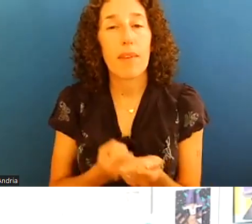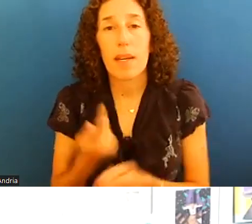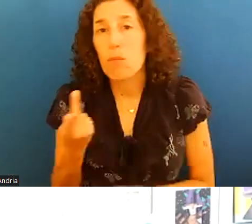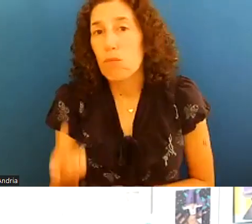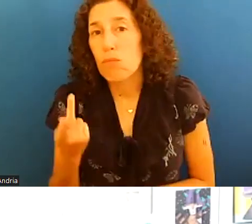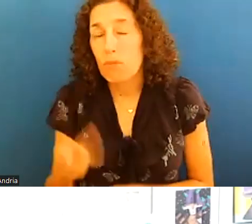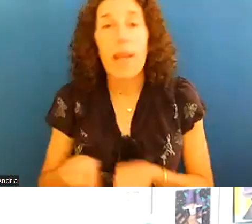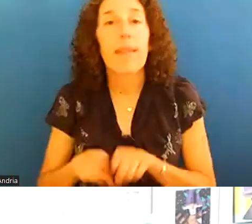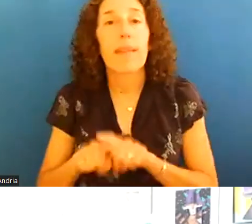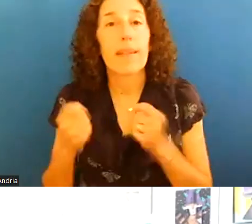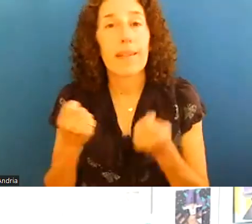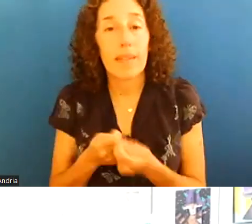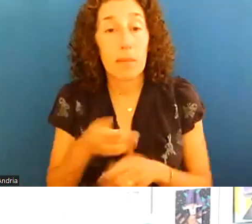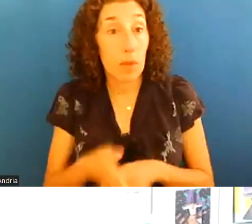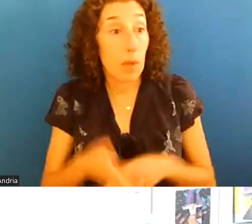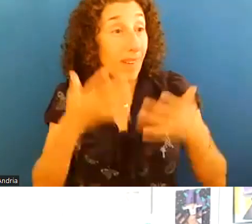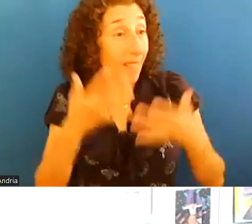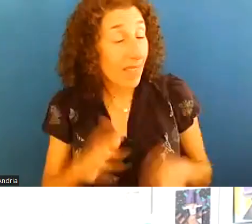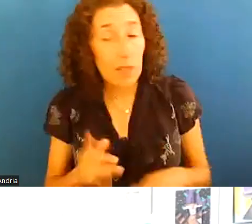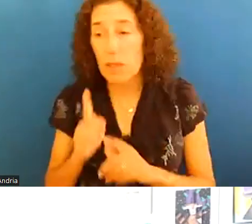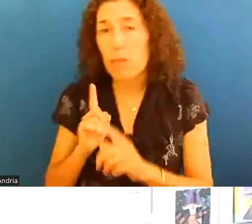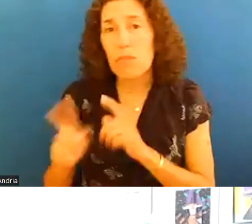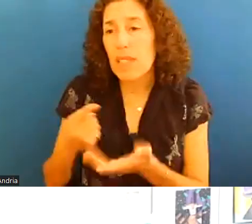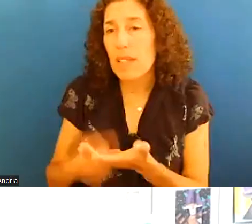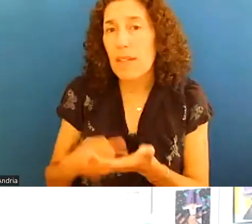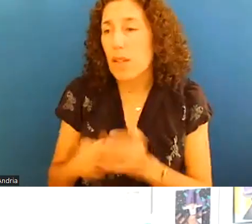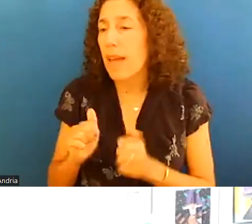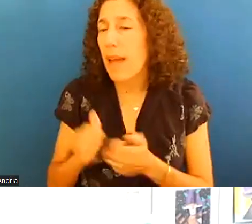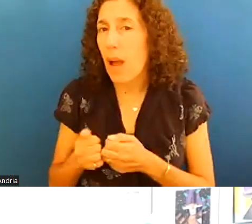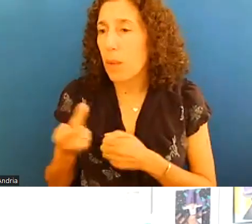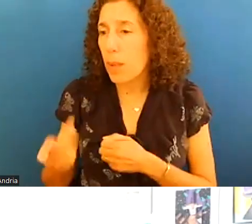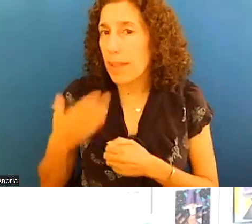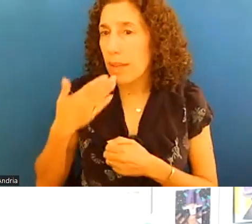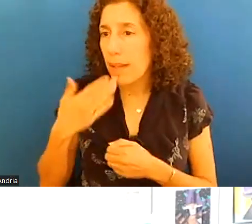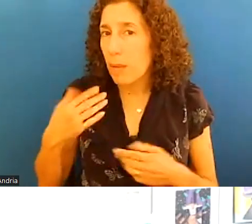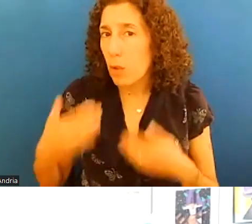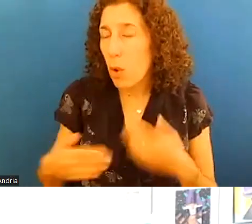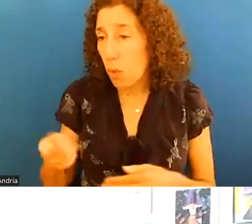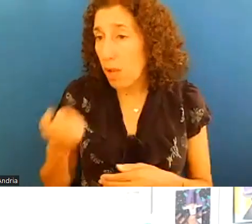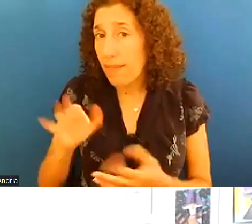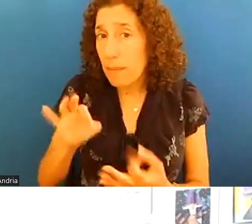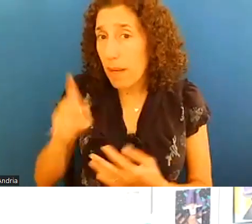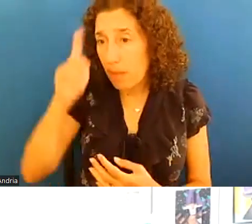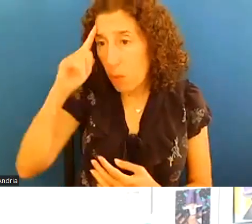better? We help each other professionally develop as well. Hopefully that answers that.